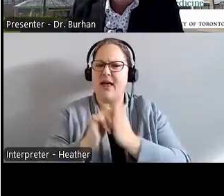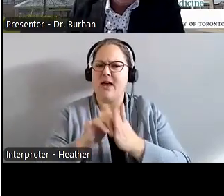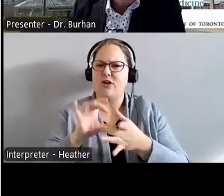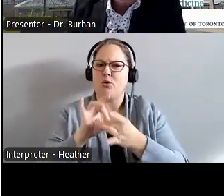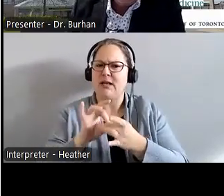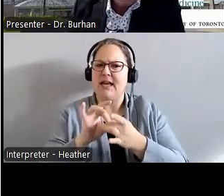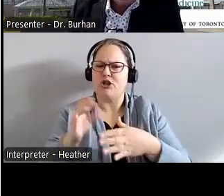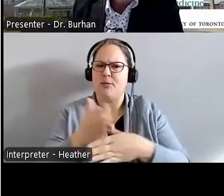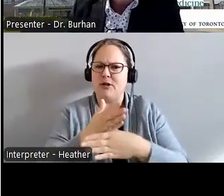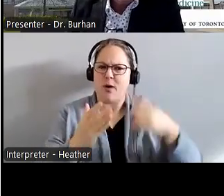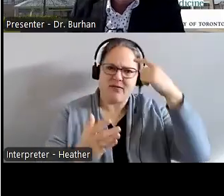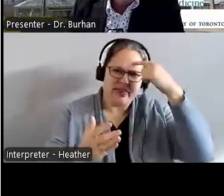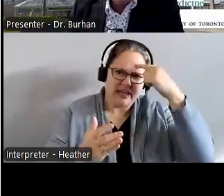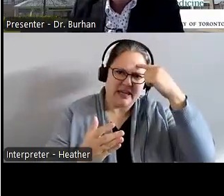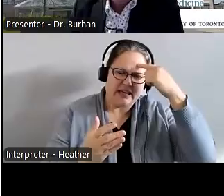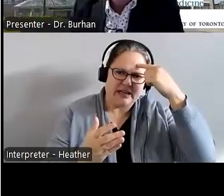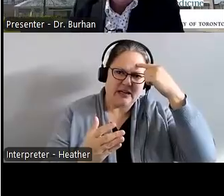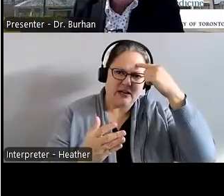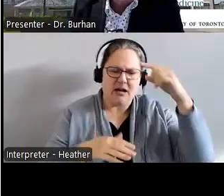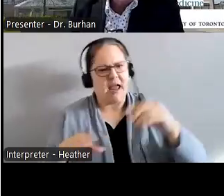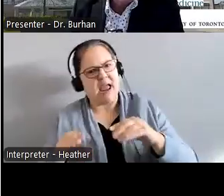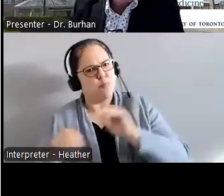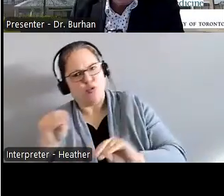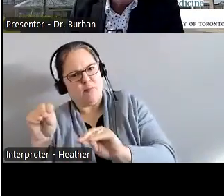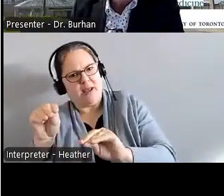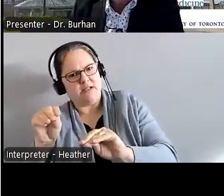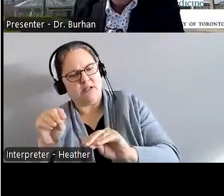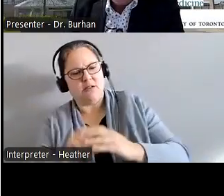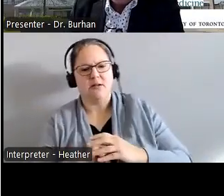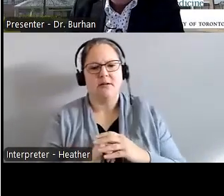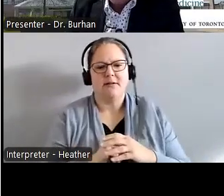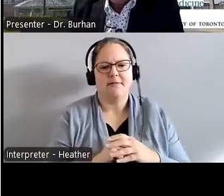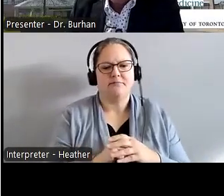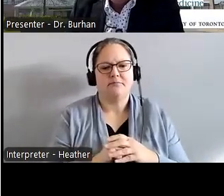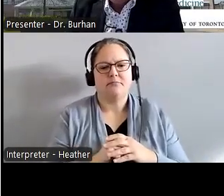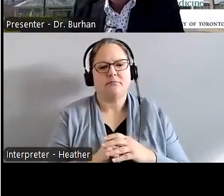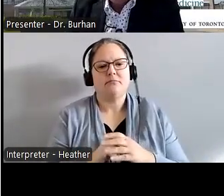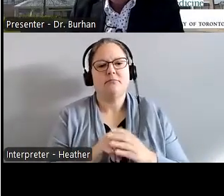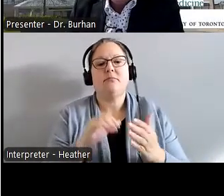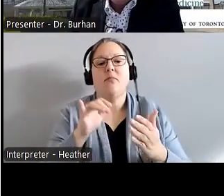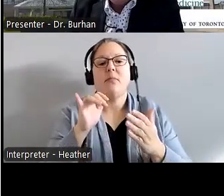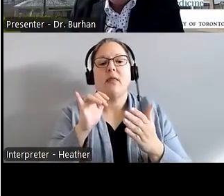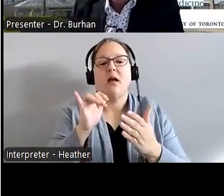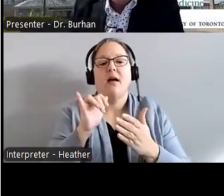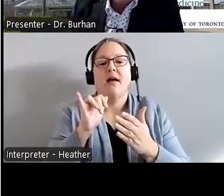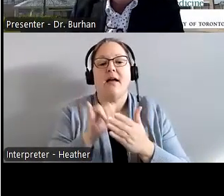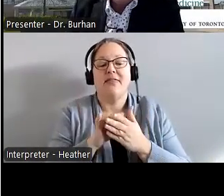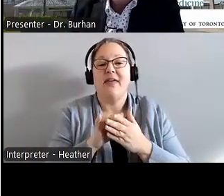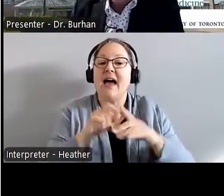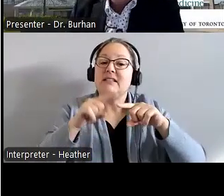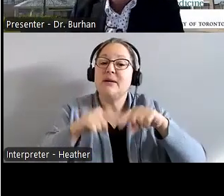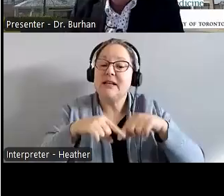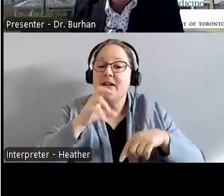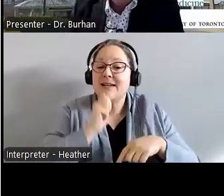between thinking and moving. Of course, that relationship seemed to be age dependent